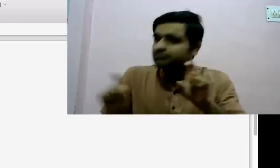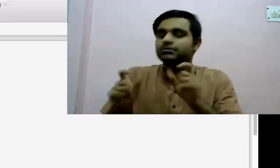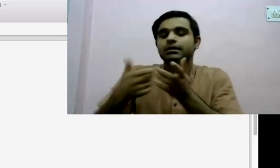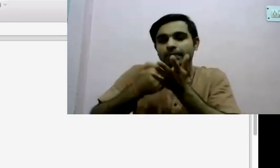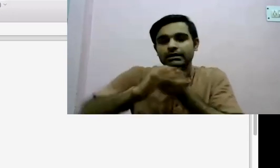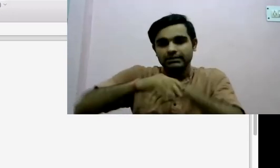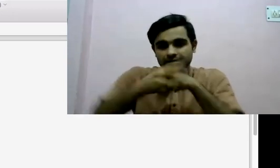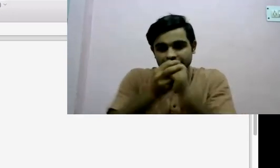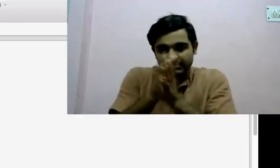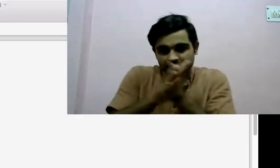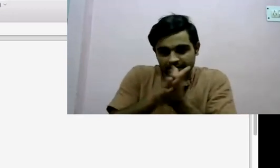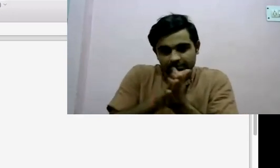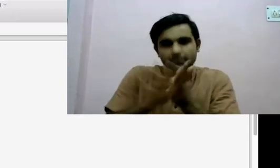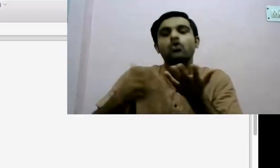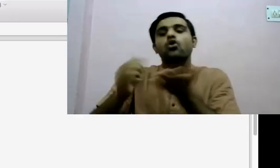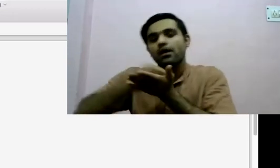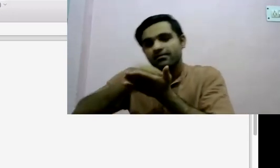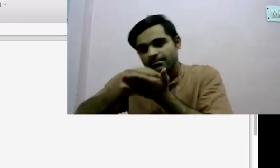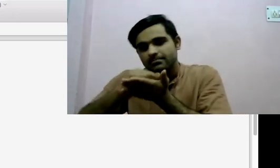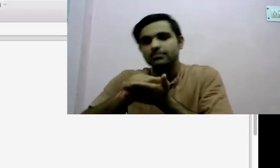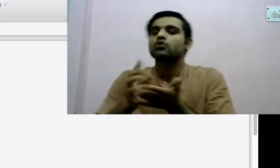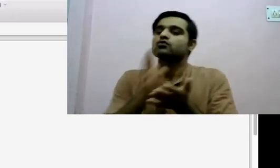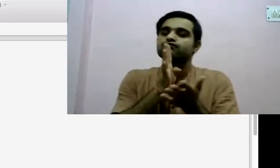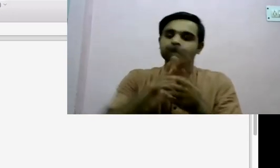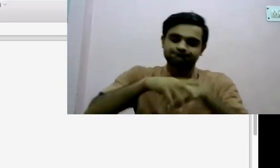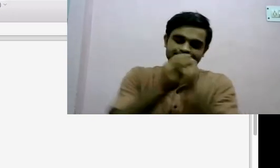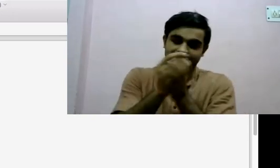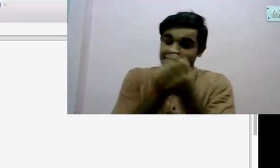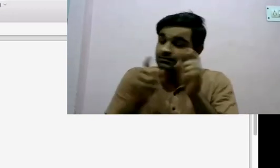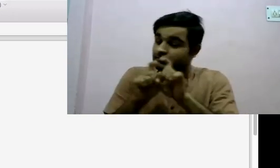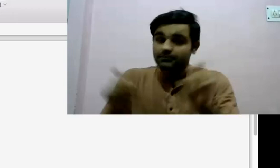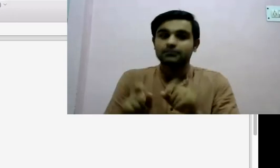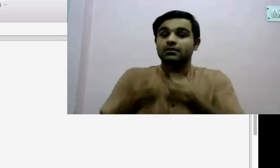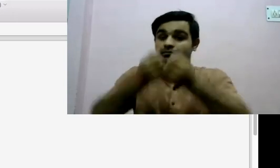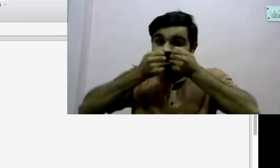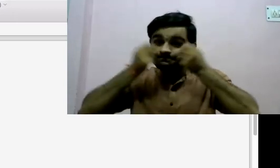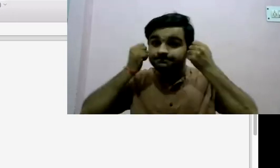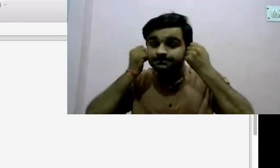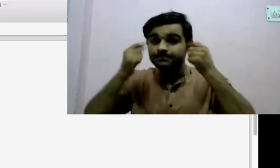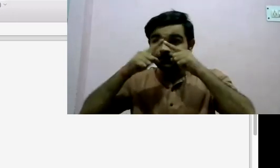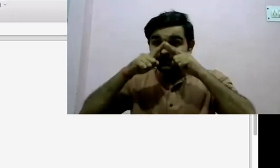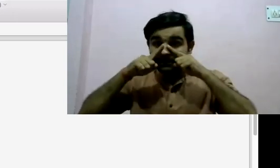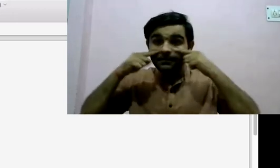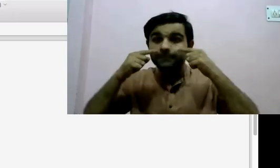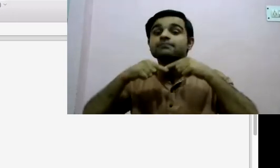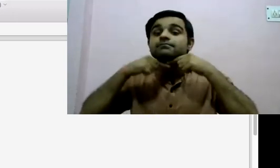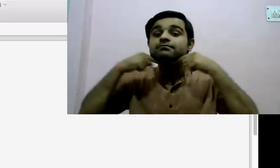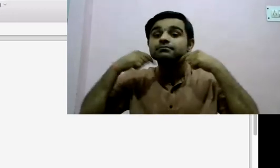sanitizer or wash with soap and water. Wear a mask to cover your nose and